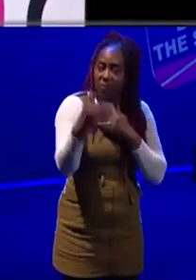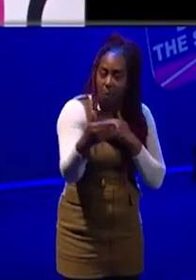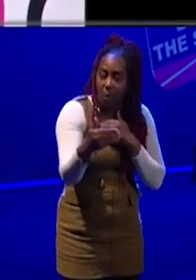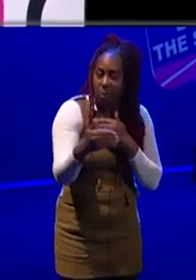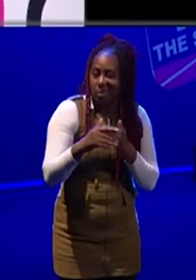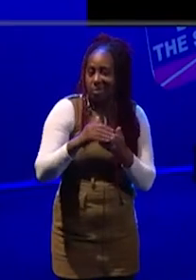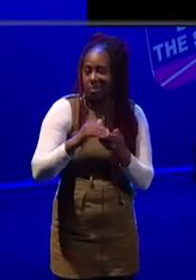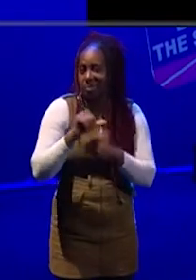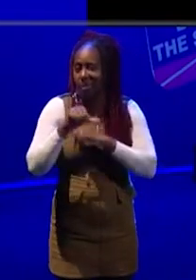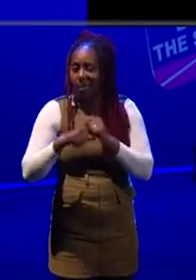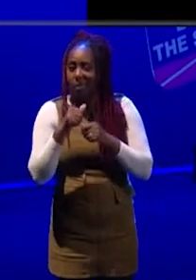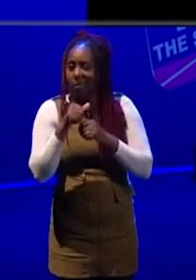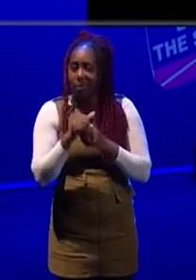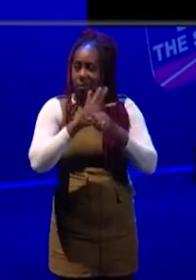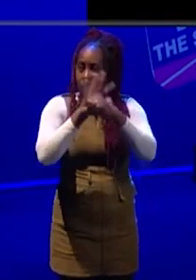post-pandemic?